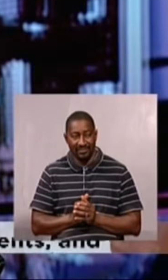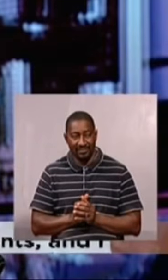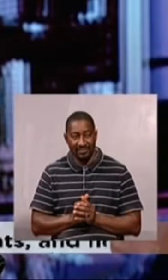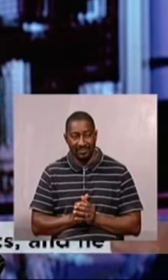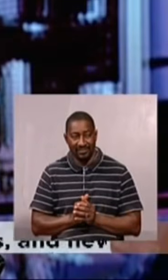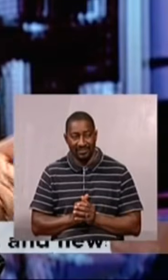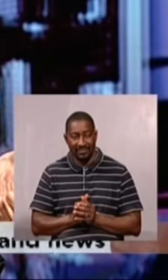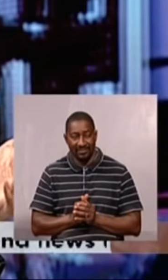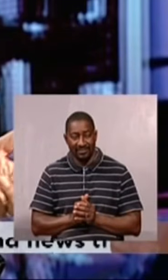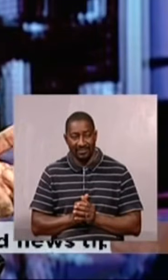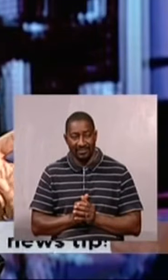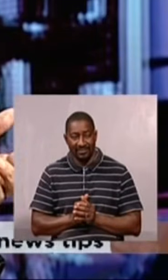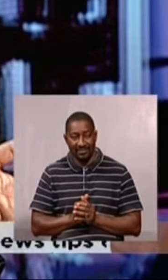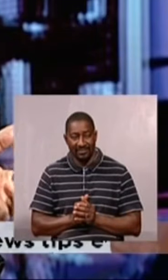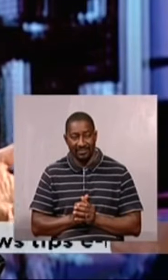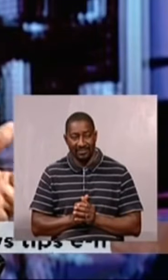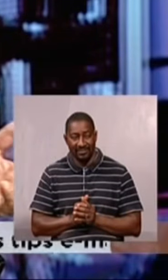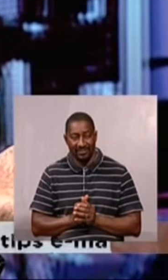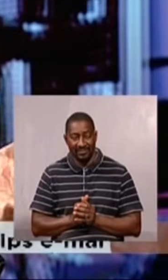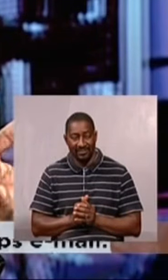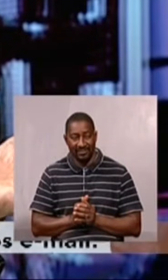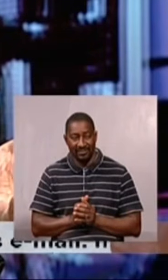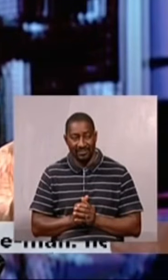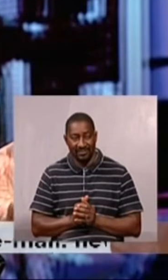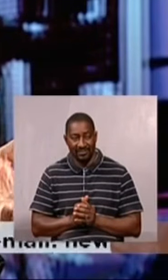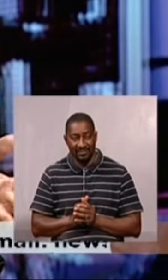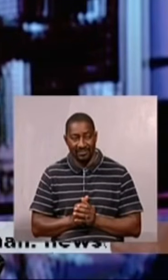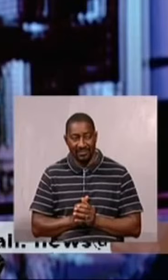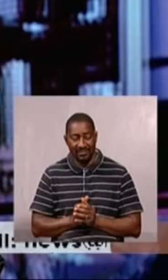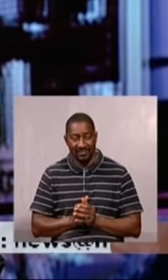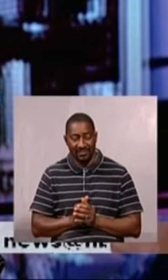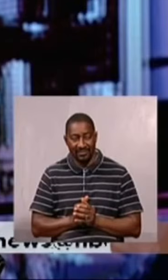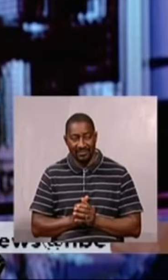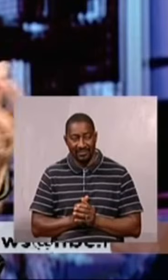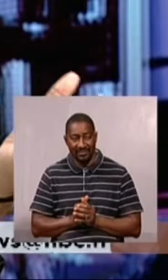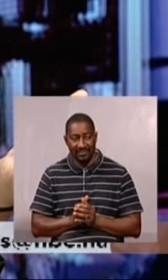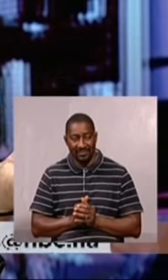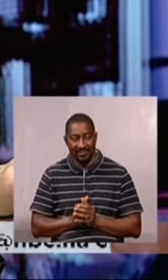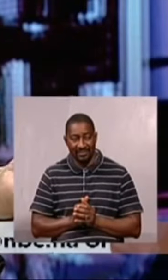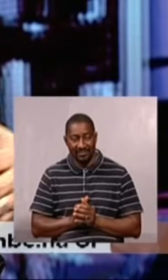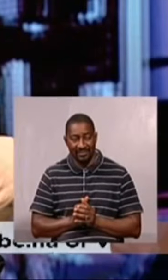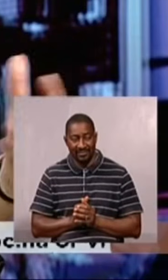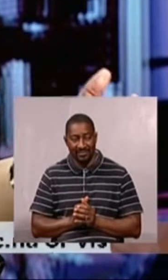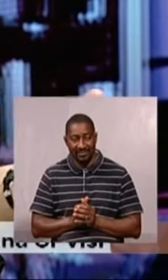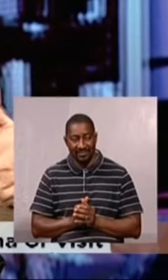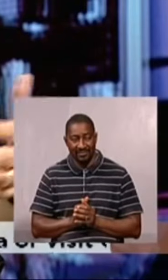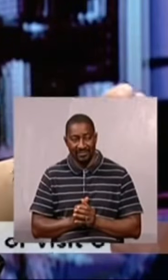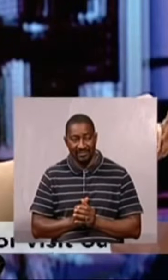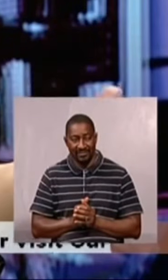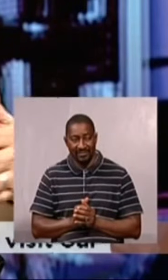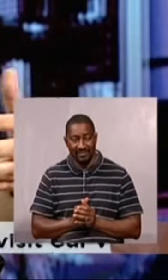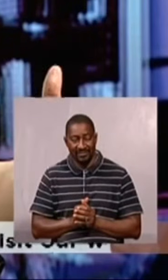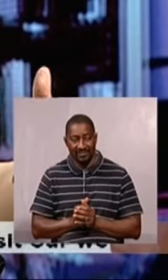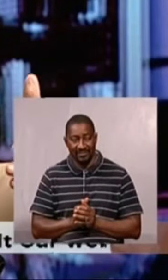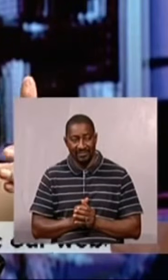interest to anybody, but they could probably do enough with it to create some kind of criminal activity. If not, even the worst is you'll just get bombarded